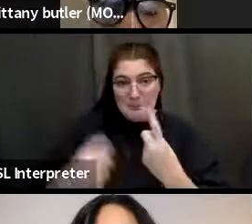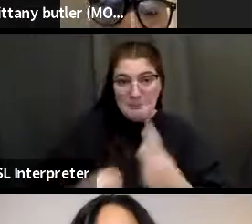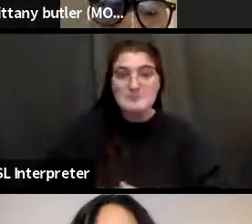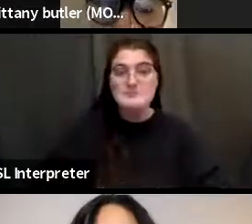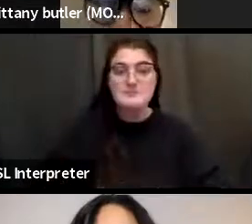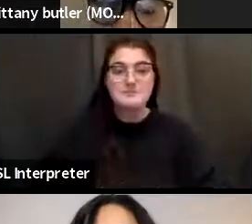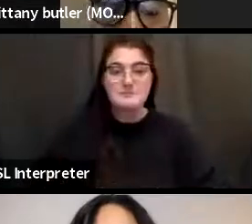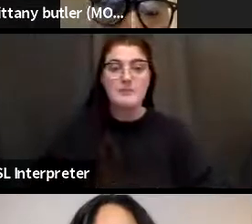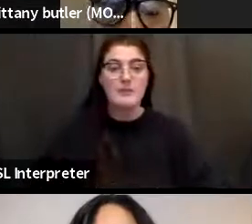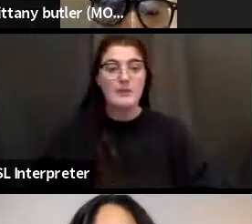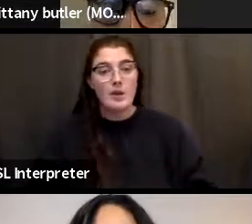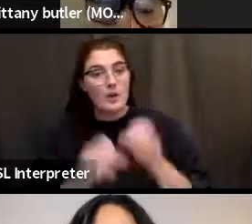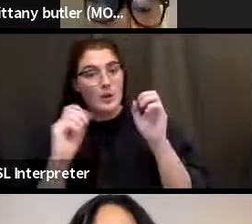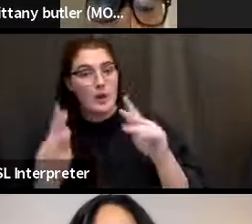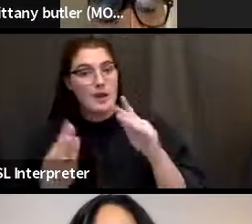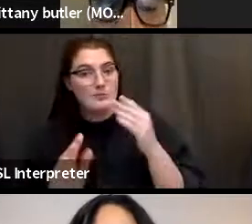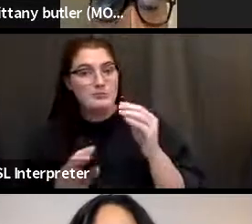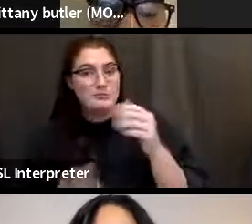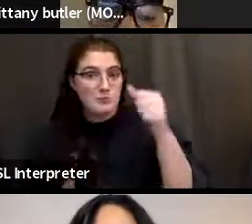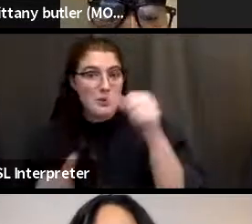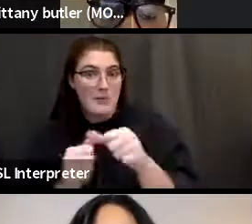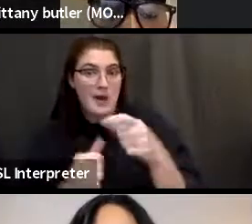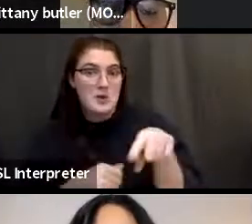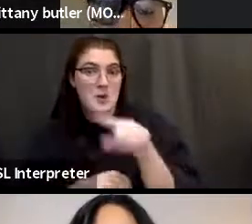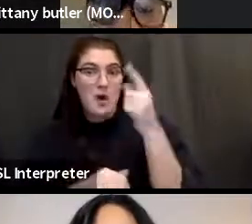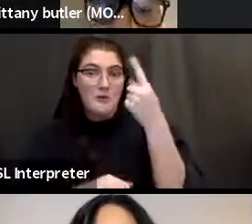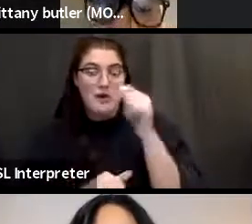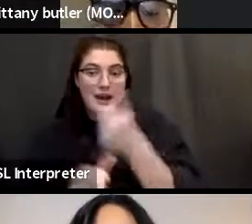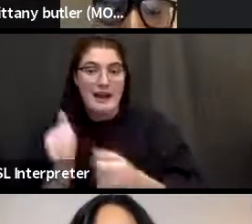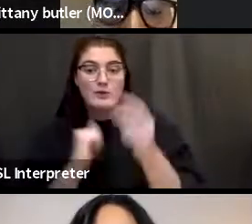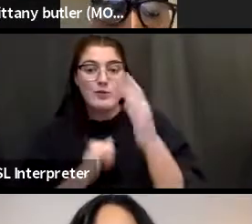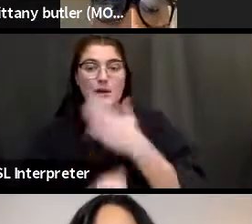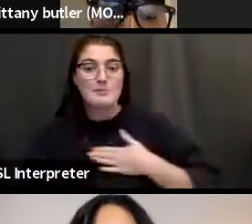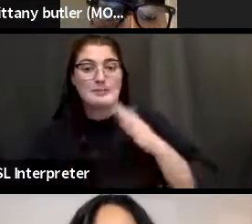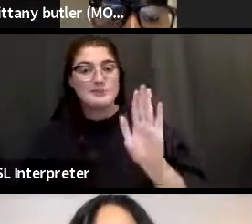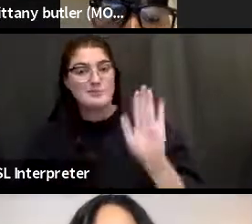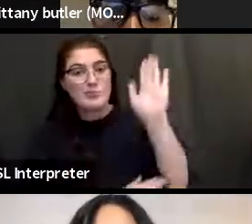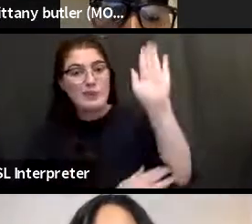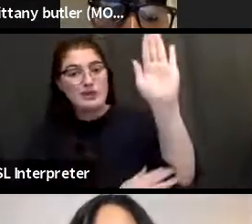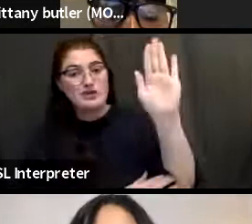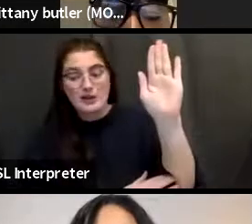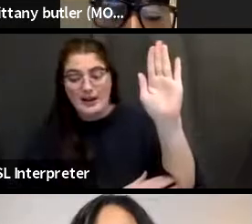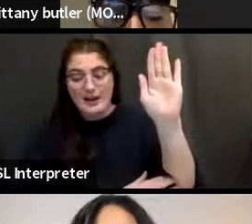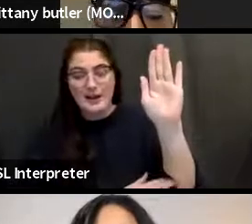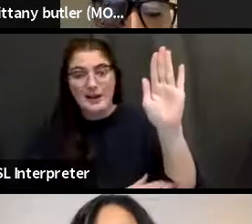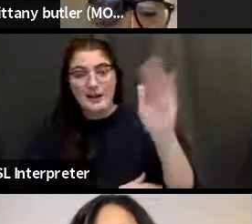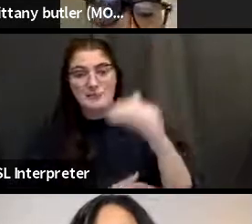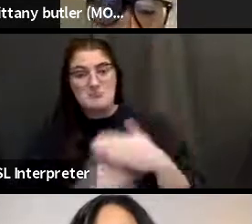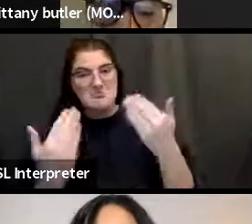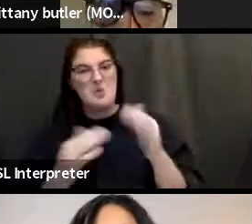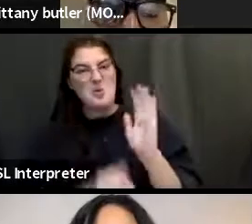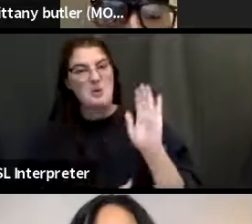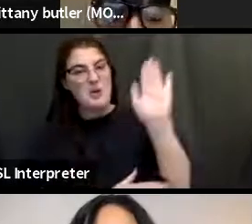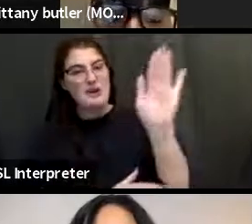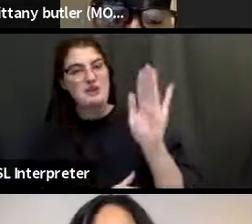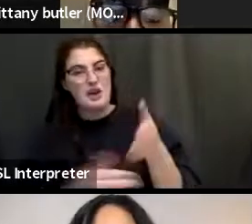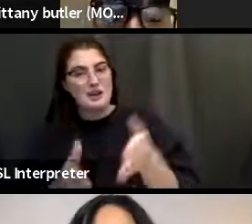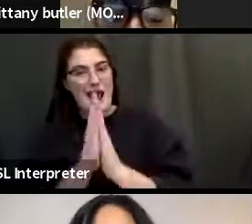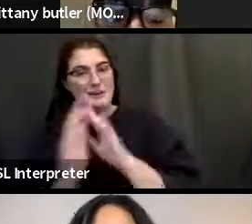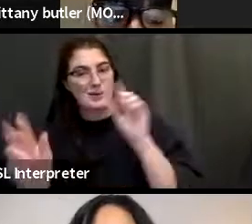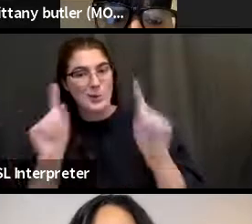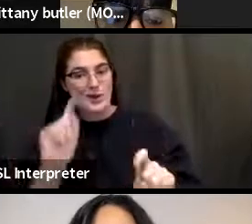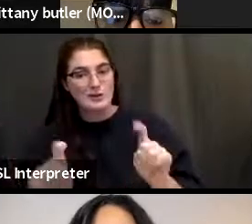Okay, and then just a reminder for everyone, if you'll please use the raise hand feature to raise your hand and ask a